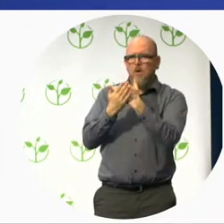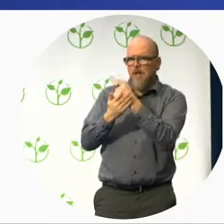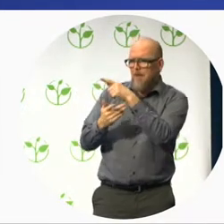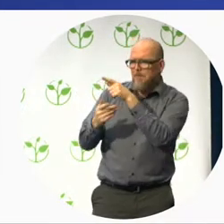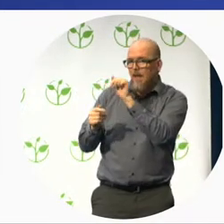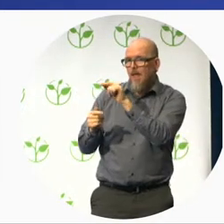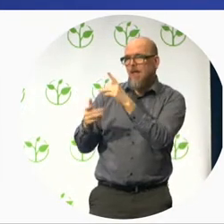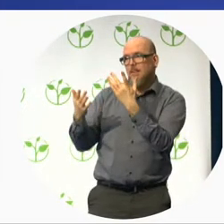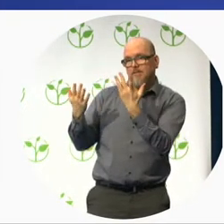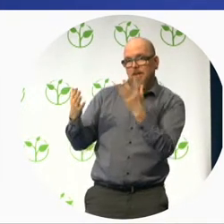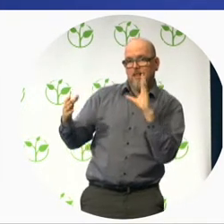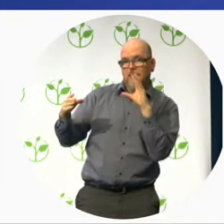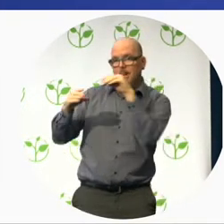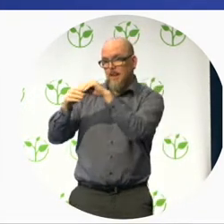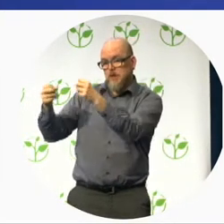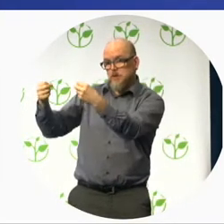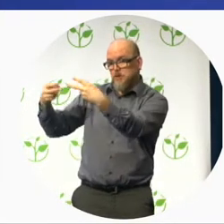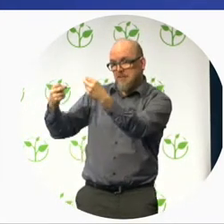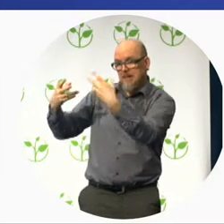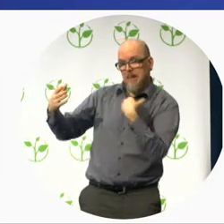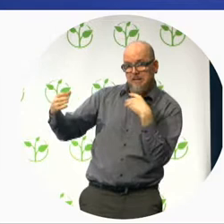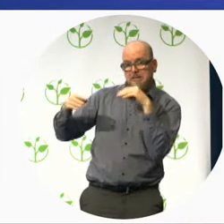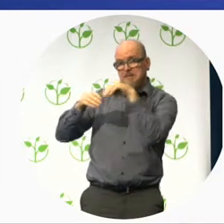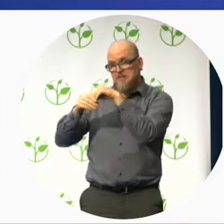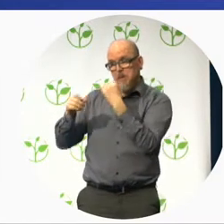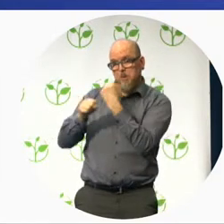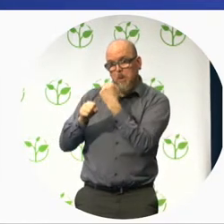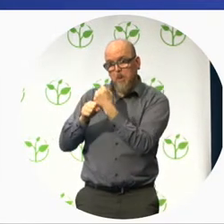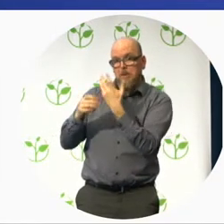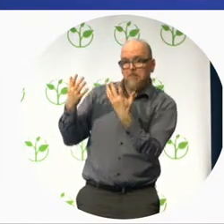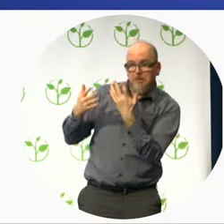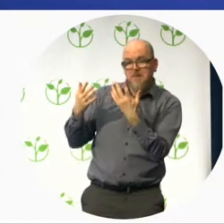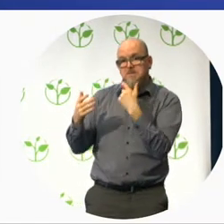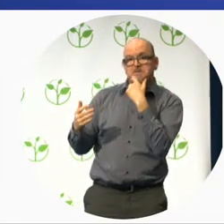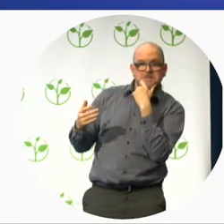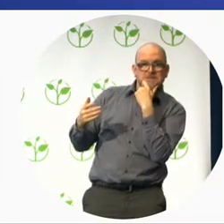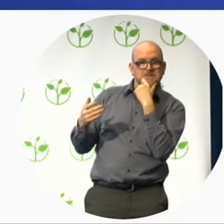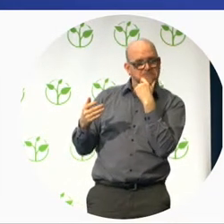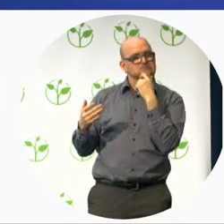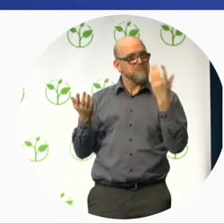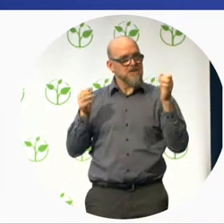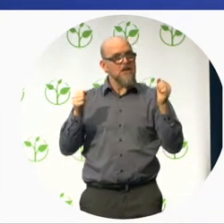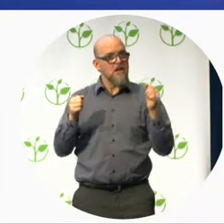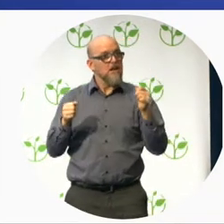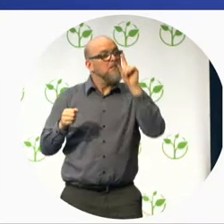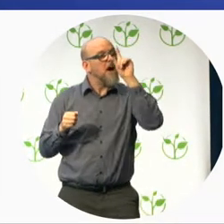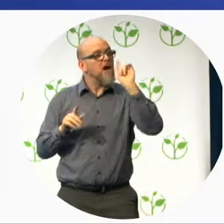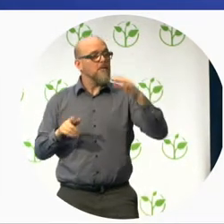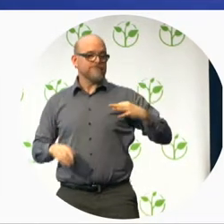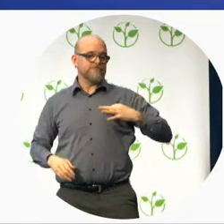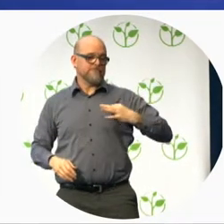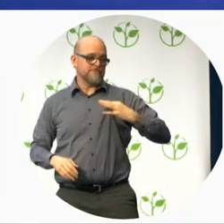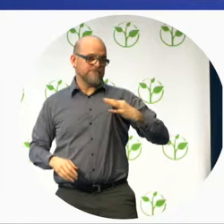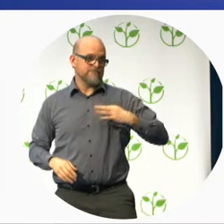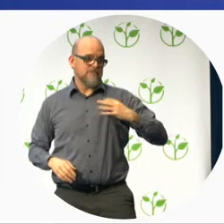caption videos for us, to get federal government experience. And yes, it's voluntary, but we've had no problem